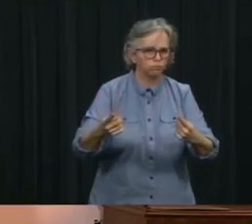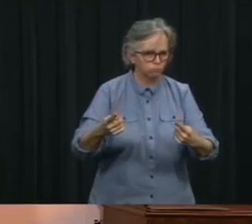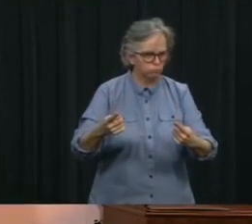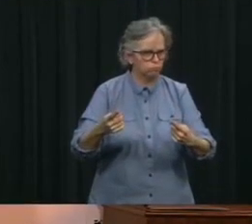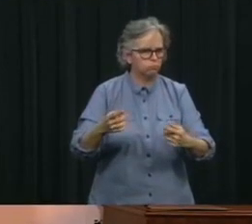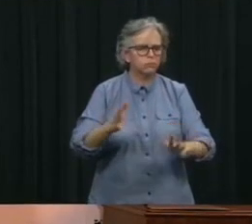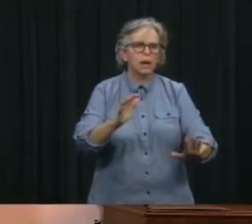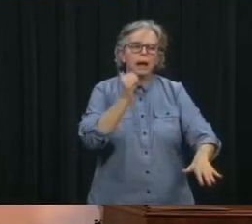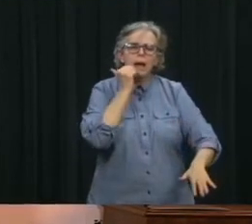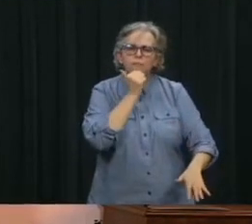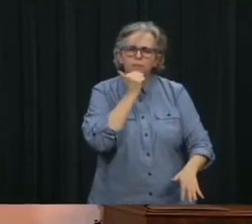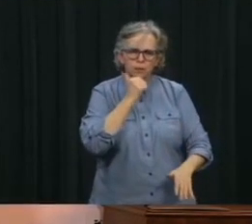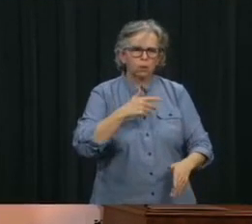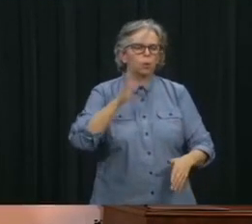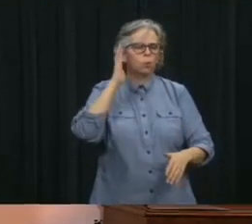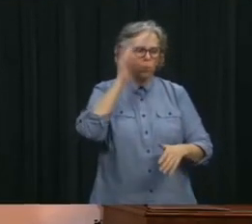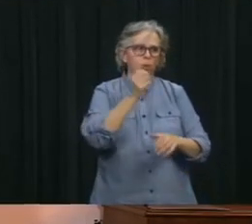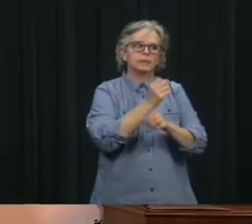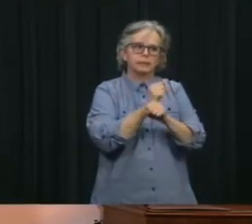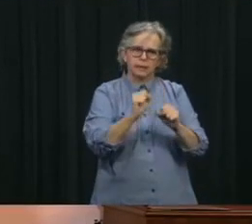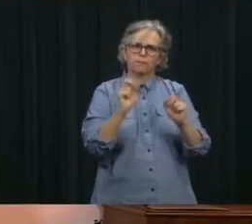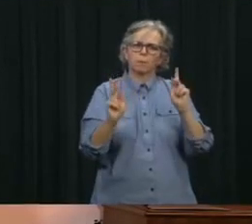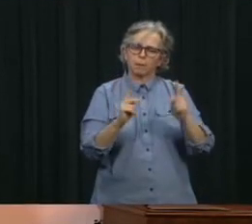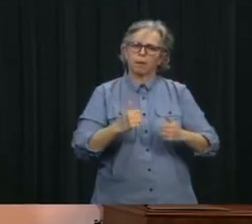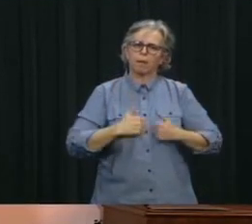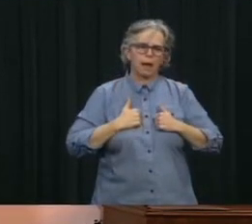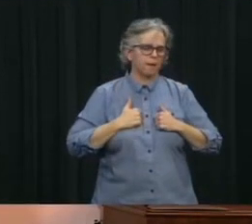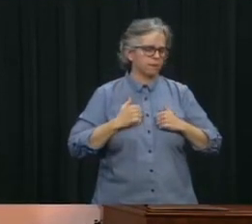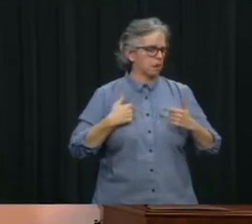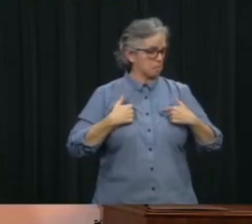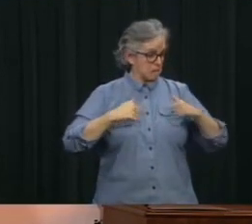lives. There's absolutely no doubt about that.